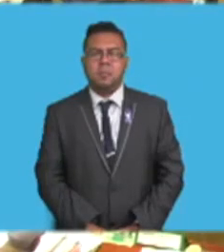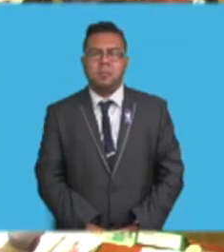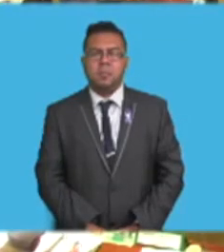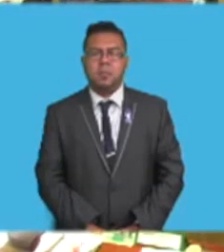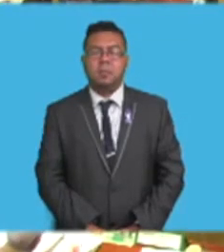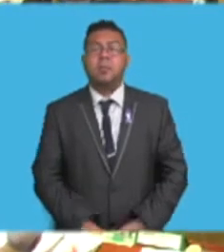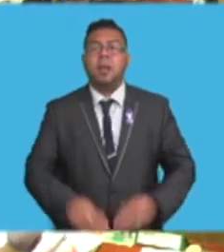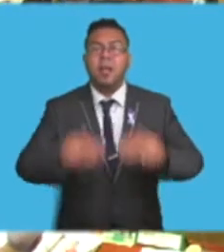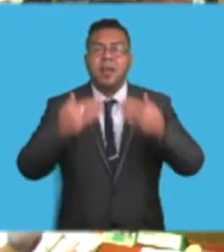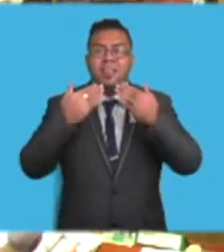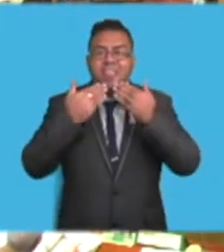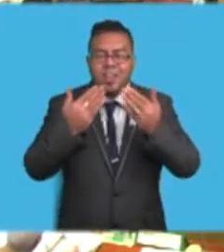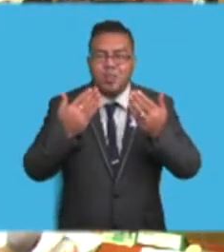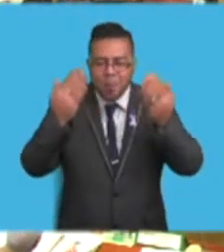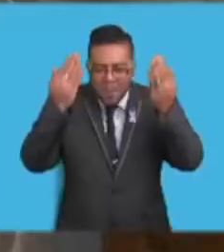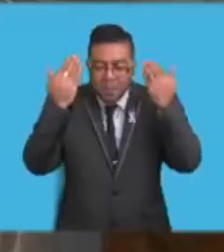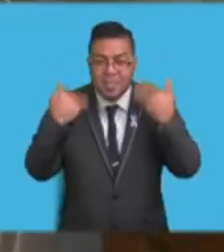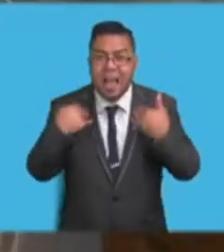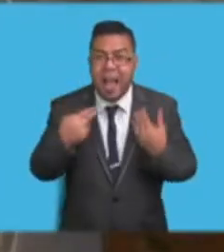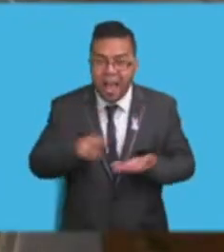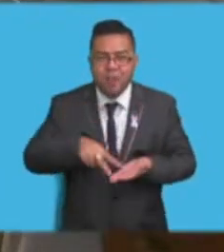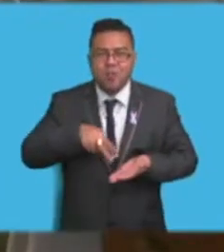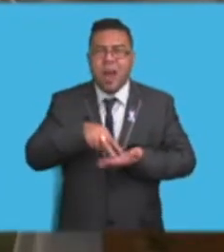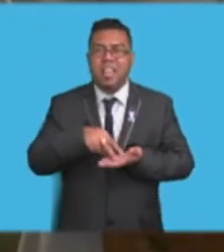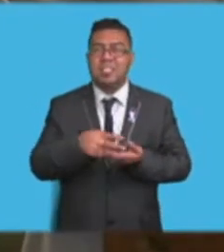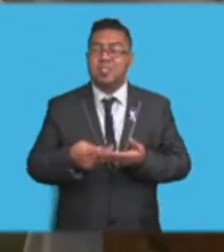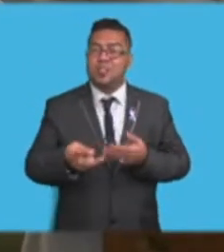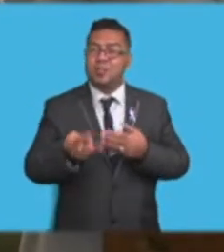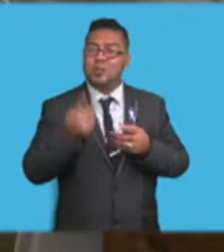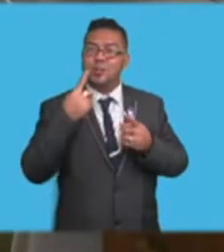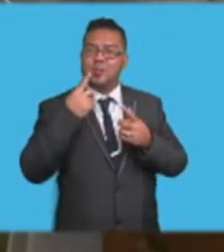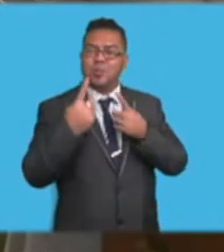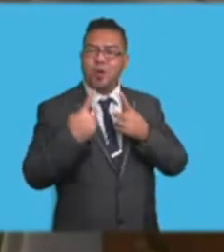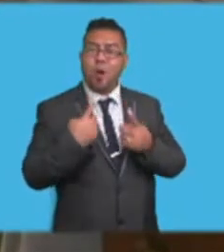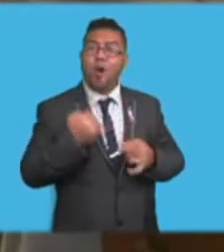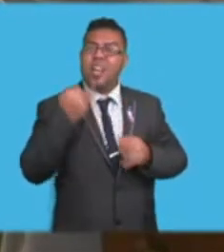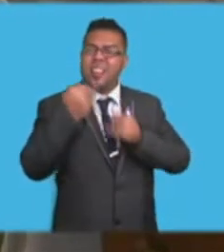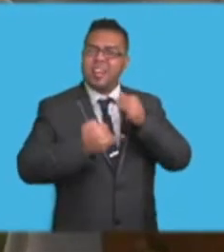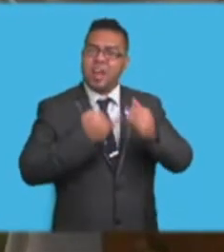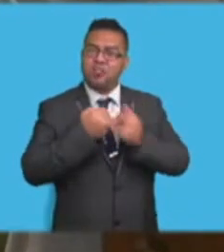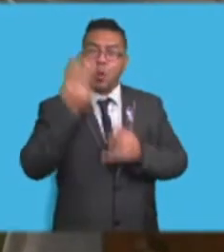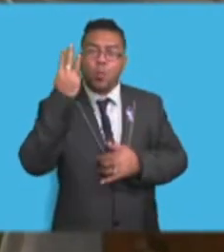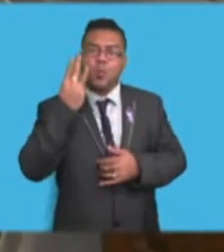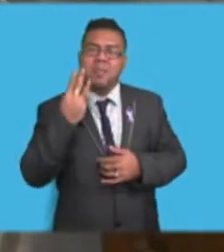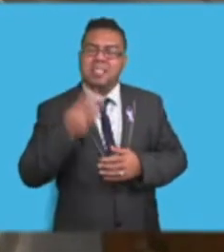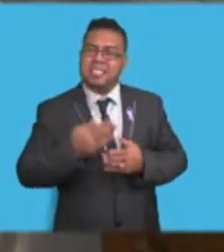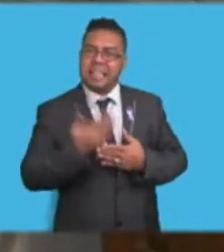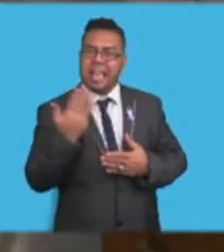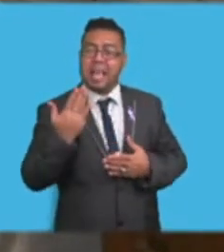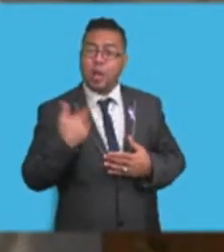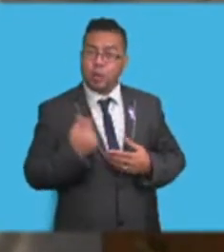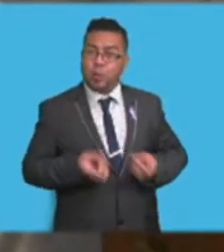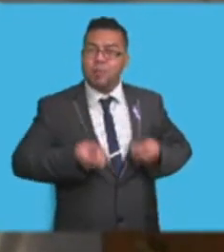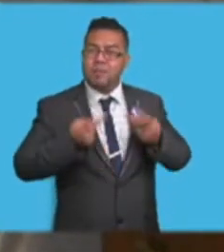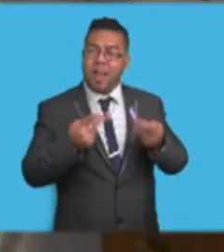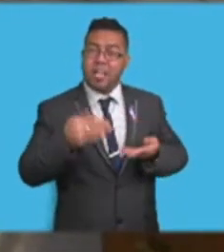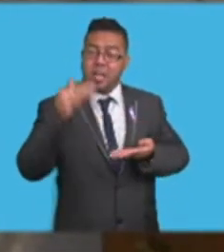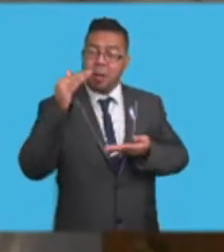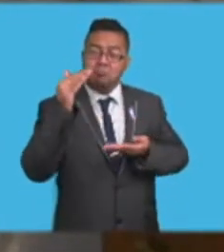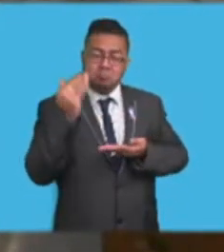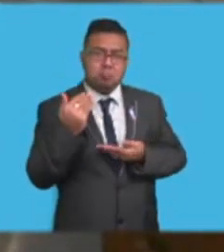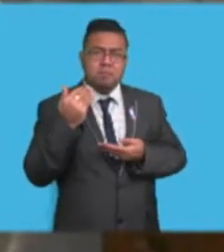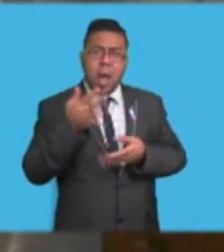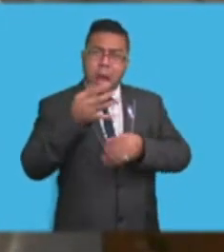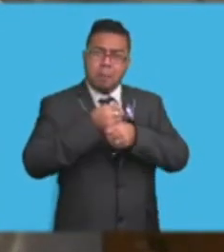Thank you, Madam Speaker. I rise to address this August House on International Women's Day to provide a brief update on the